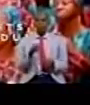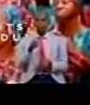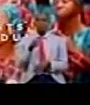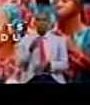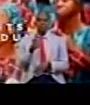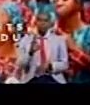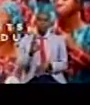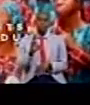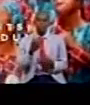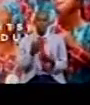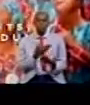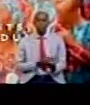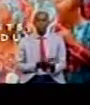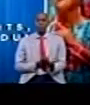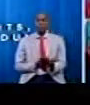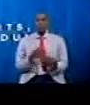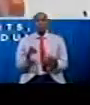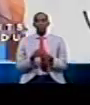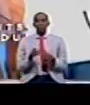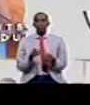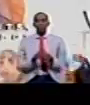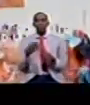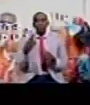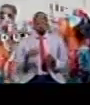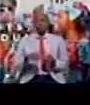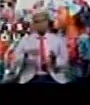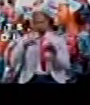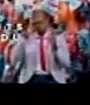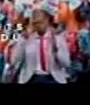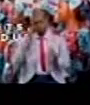Amen. We're going to pray for